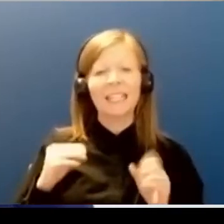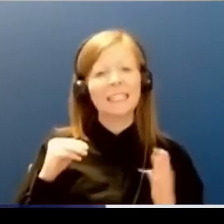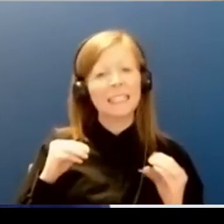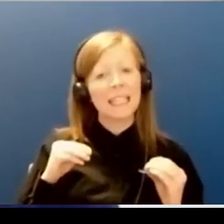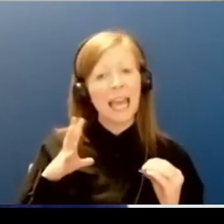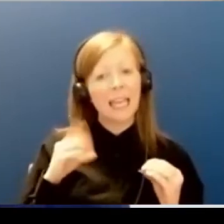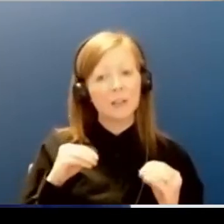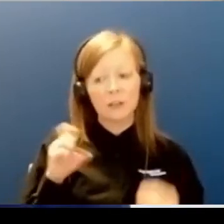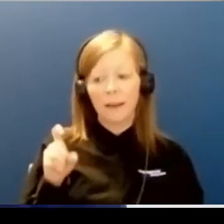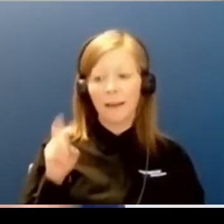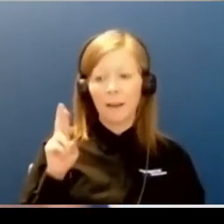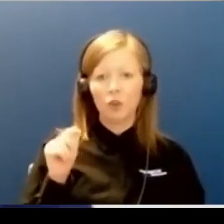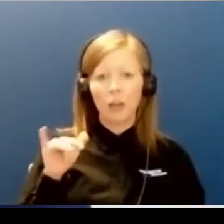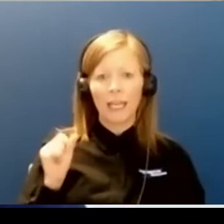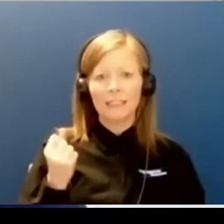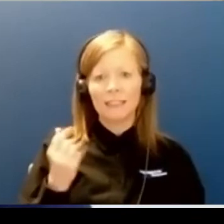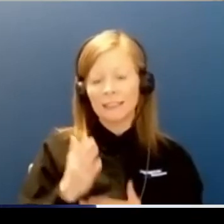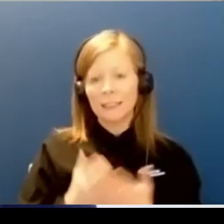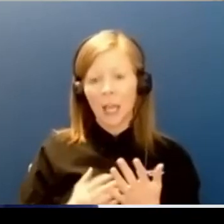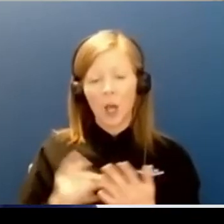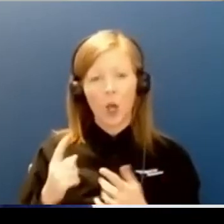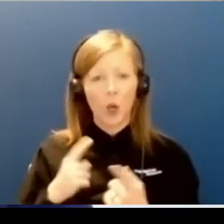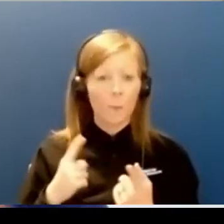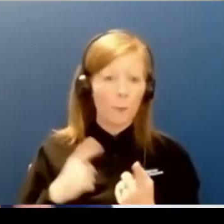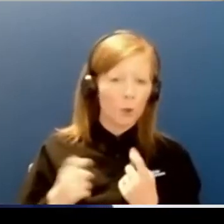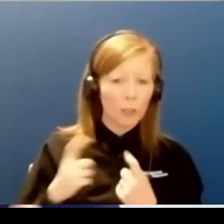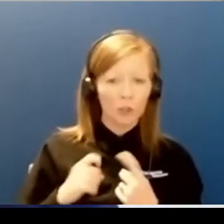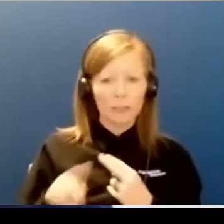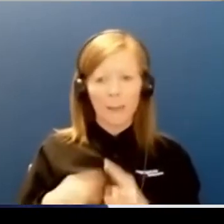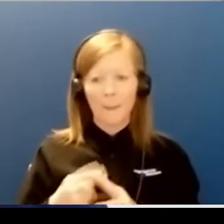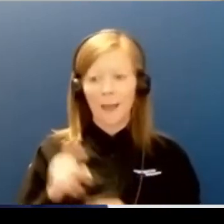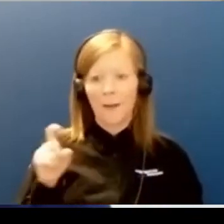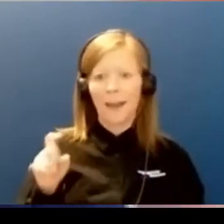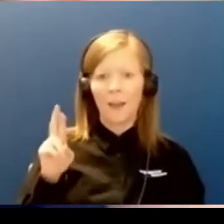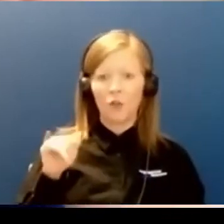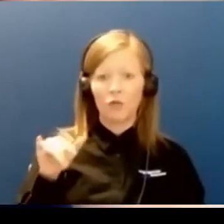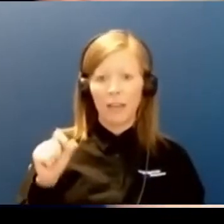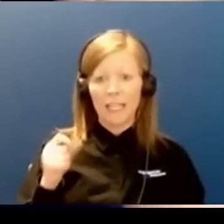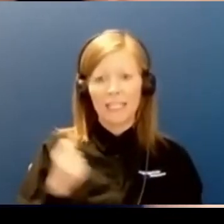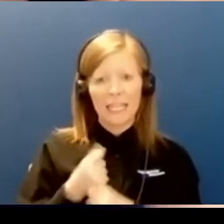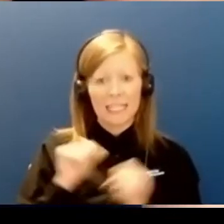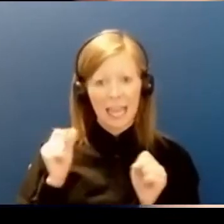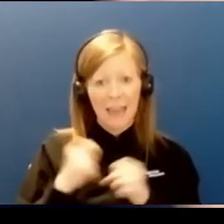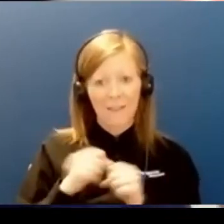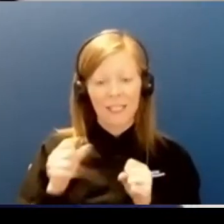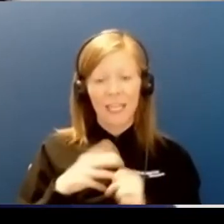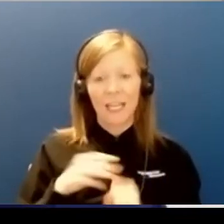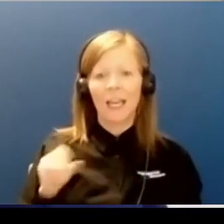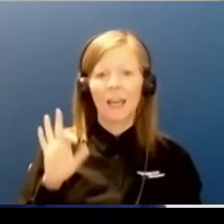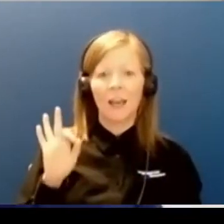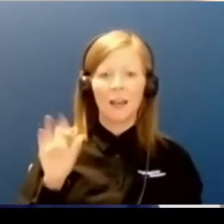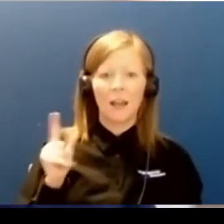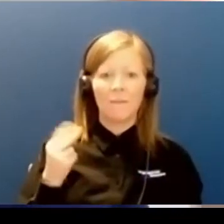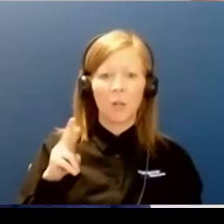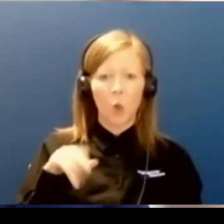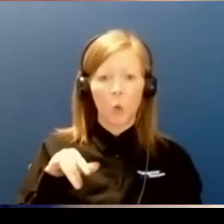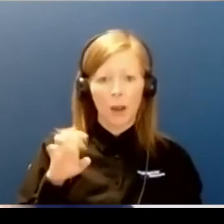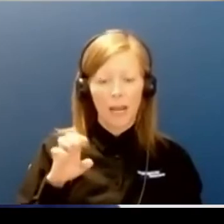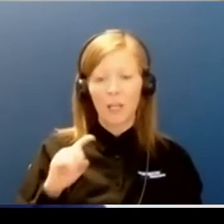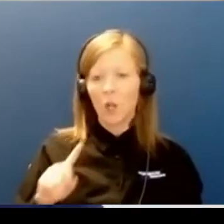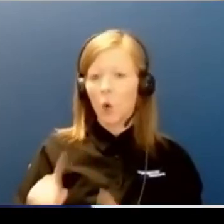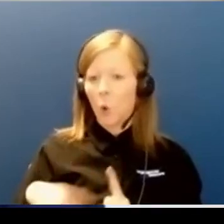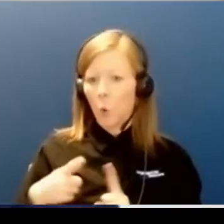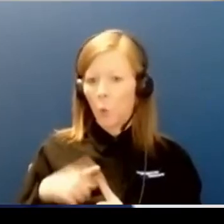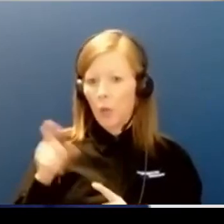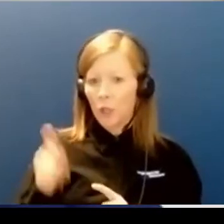couple of parents were worried about how safe x-rays were. And then there was also the safety of fluoride, when we should be giving fluoride